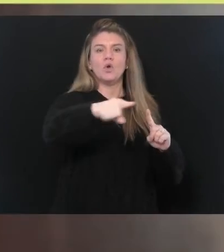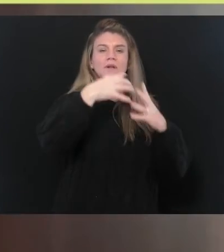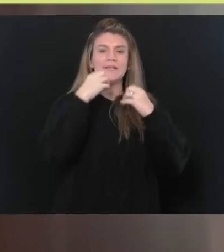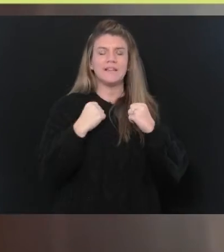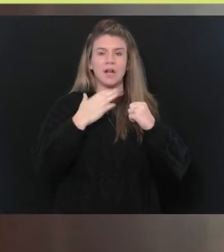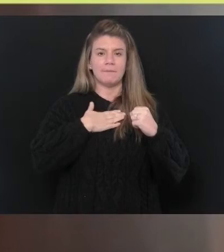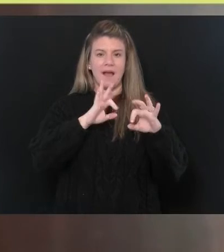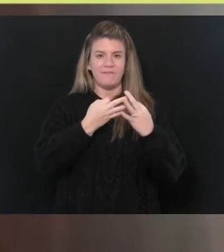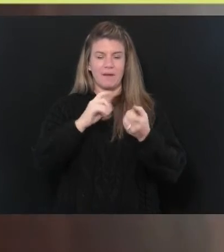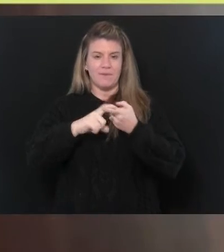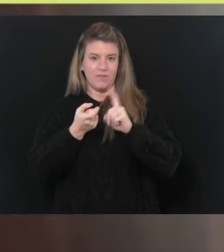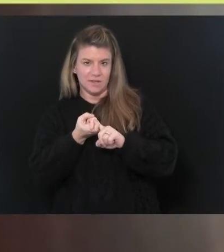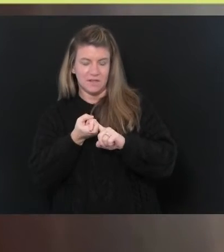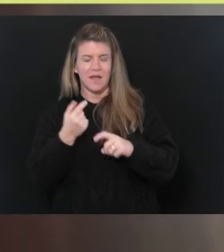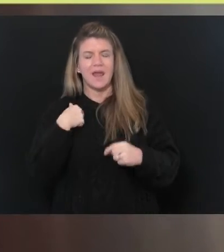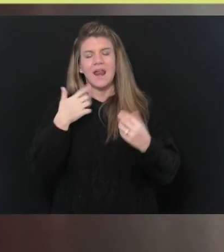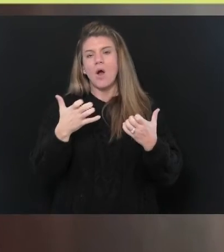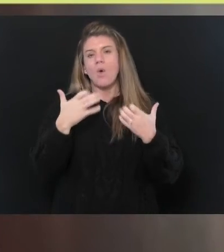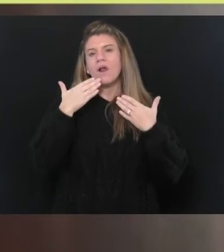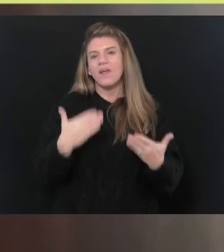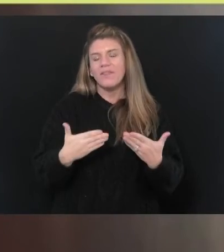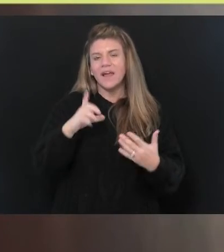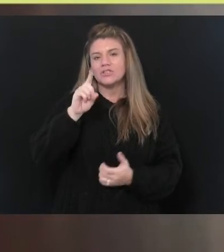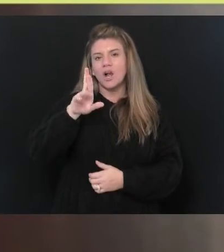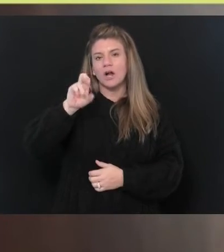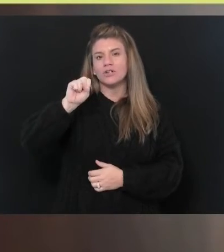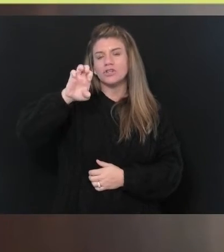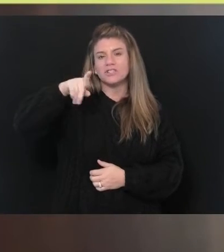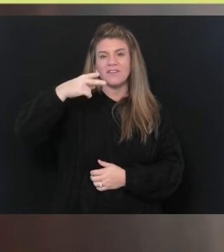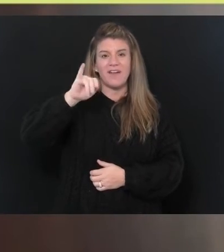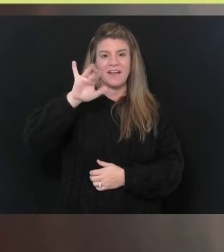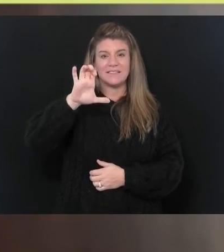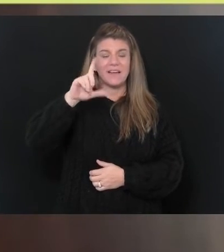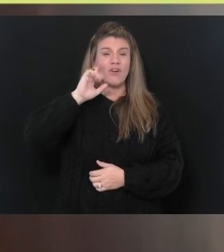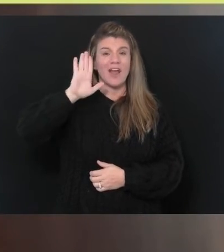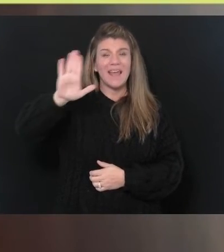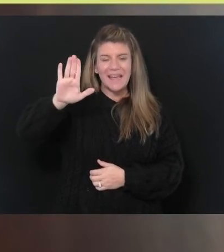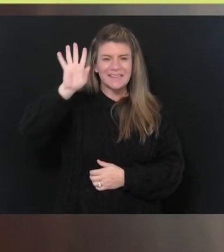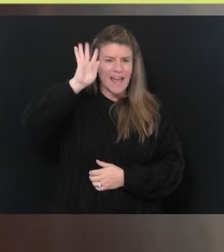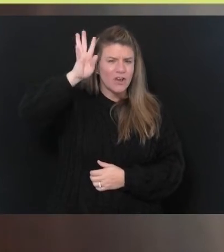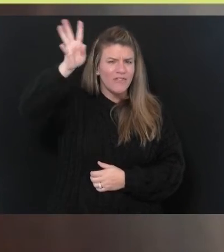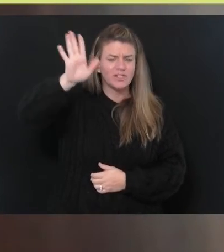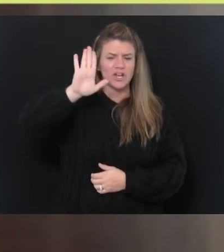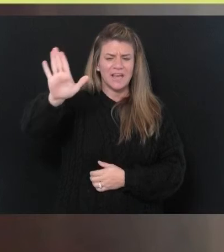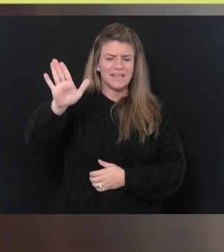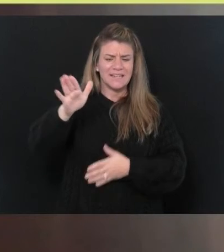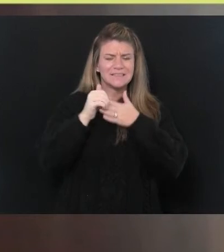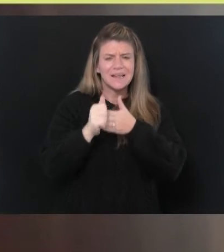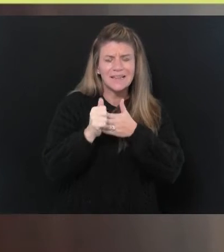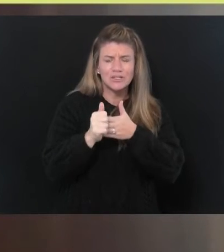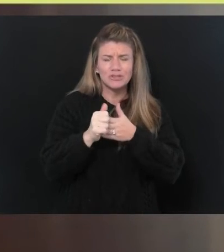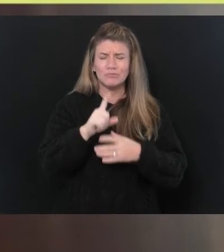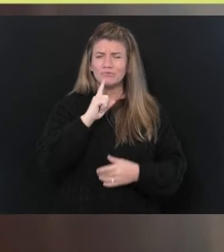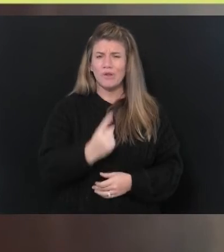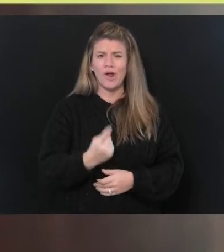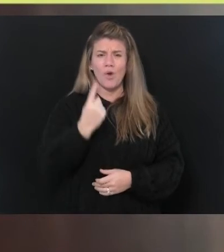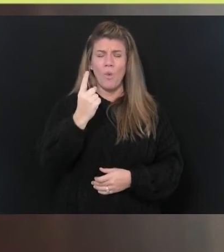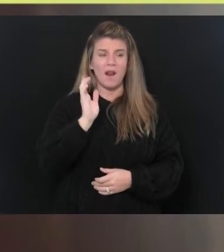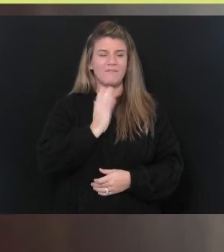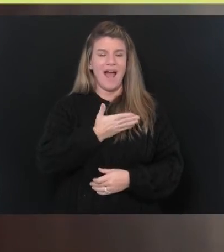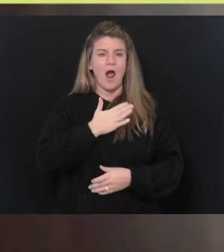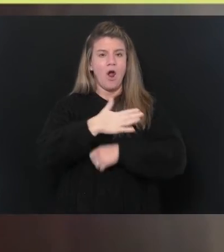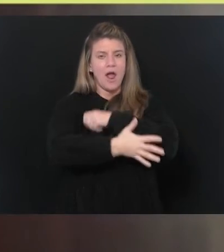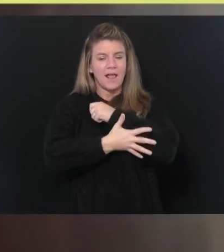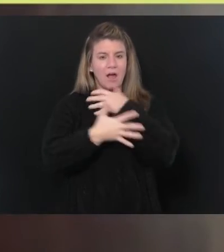me. And I also want to thank Dr. Stefancic for his innovation and his leadership as one of our county